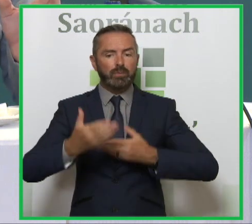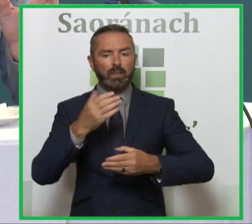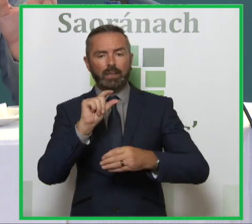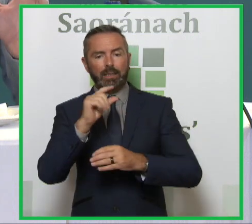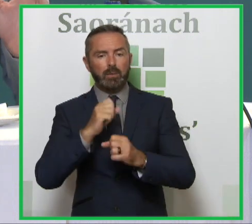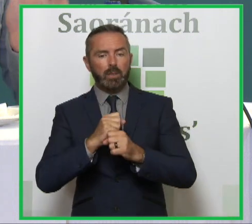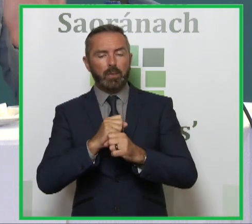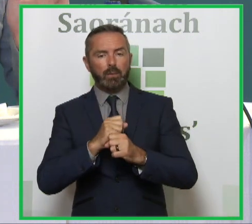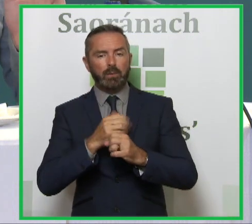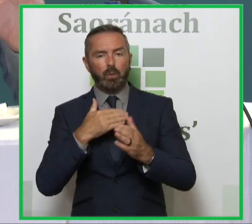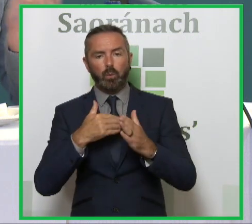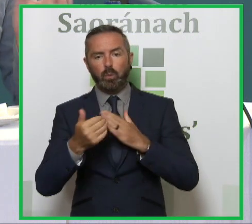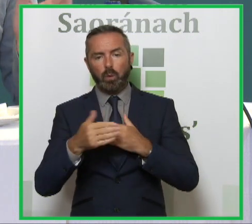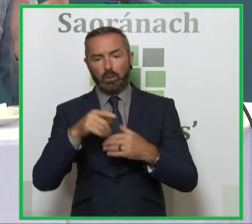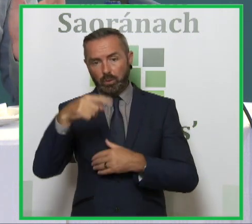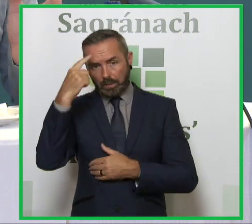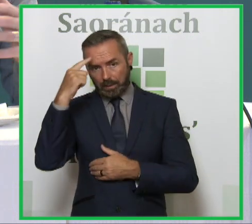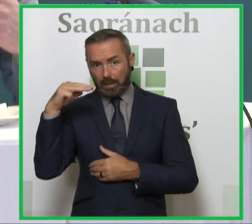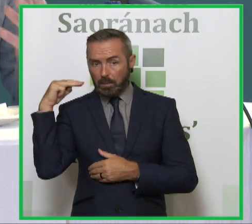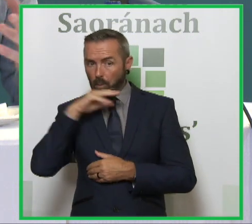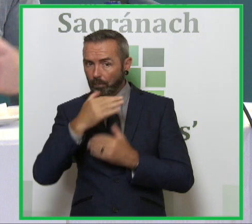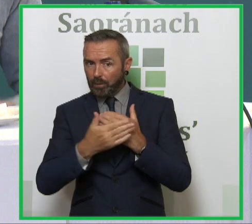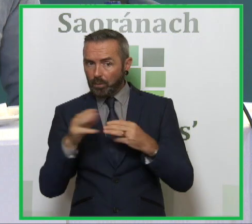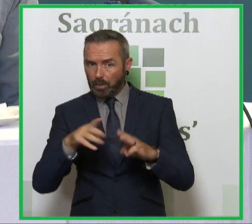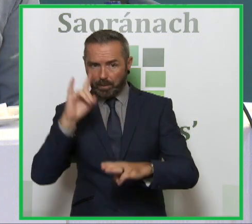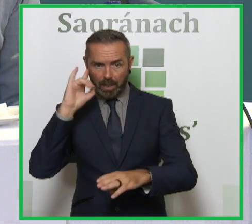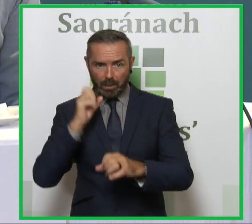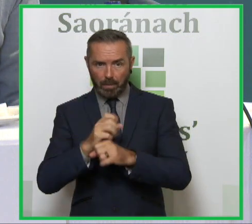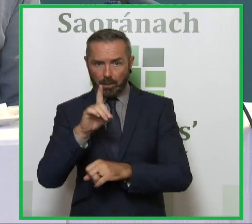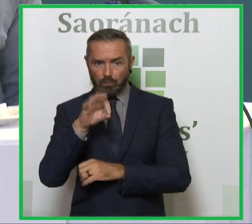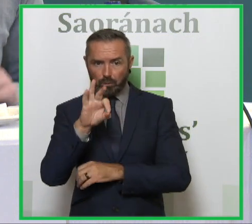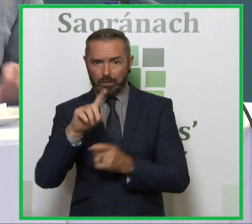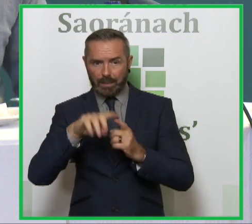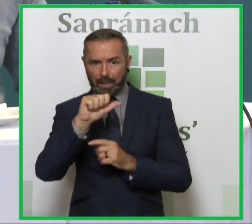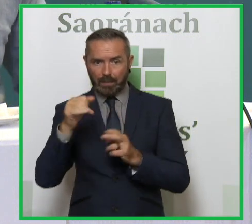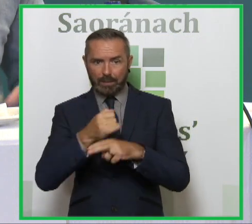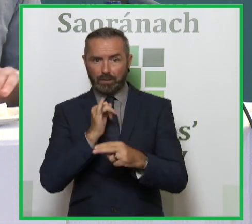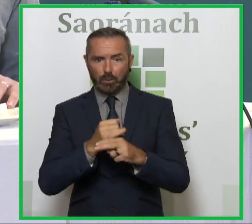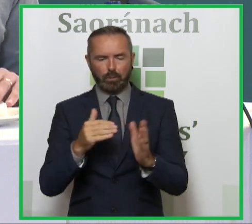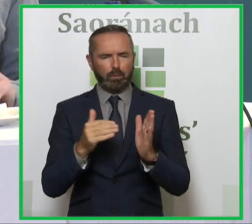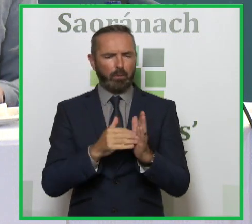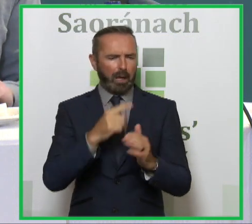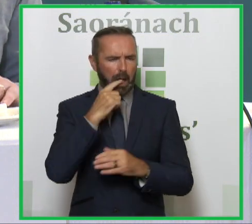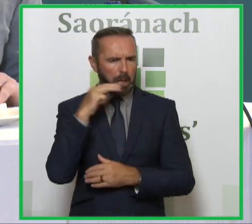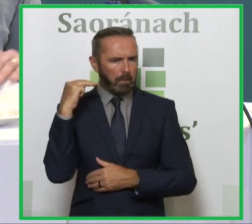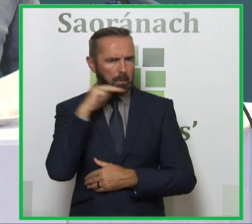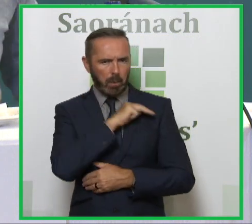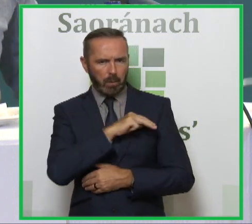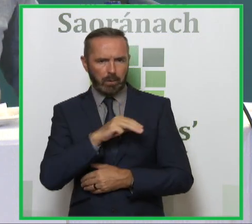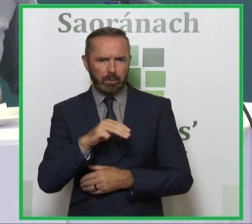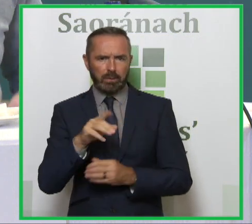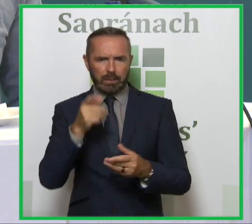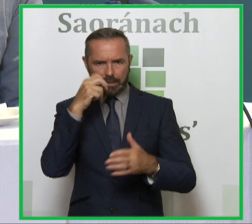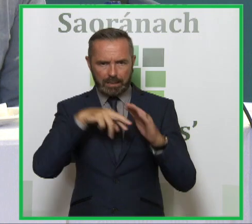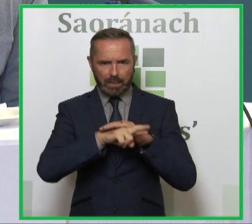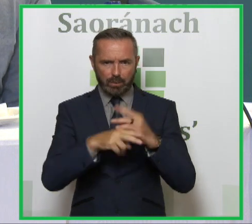about what you think? Is it important for young people to hear about drugs and alcohol in schools? Yes, I think it is important that